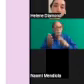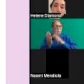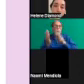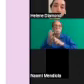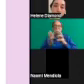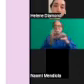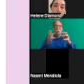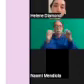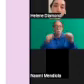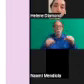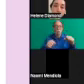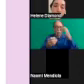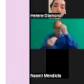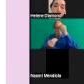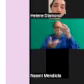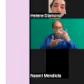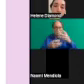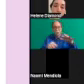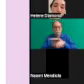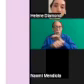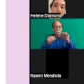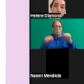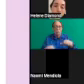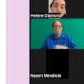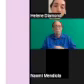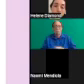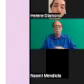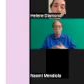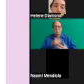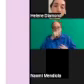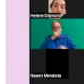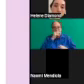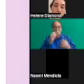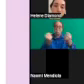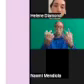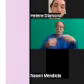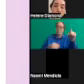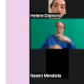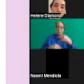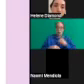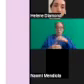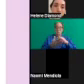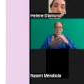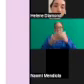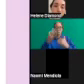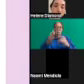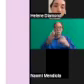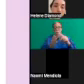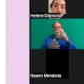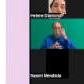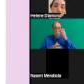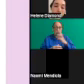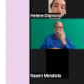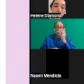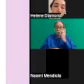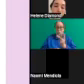here, obviously I'm not going to go through all of them. Many of you have access to this to either see or hear this. Ask